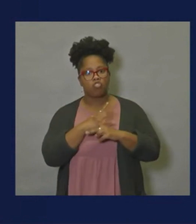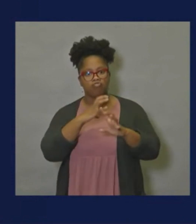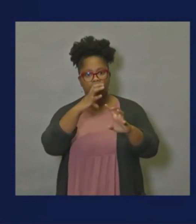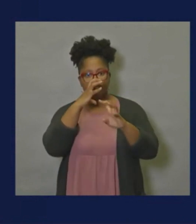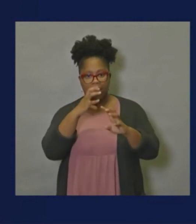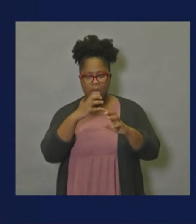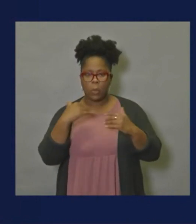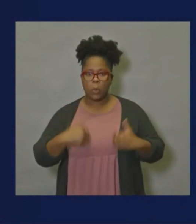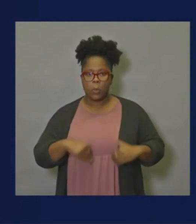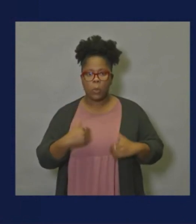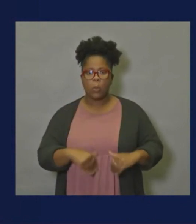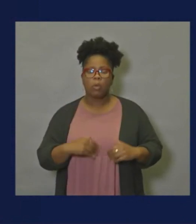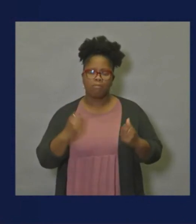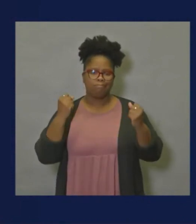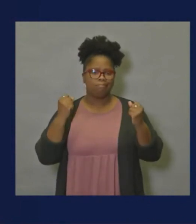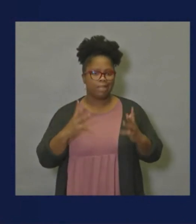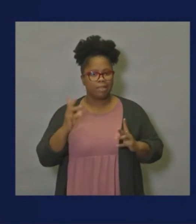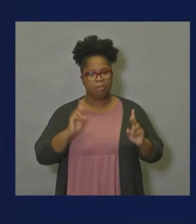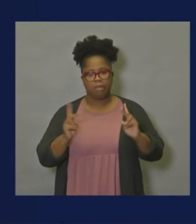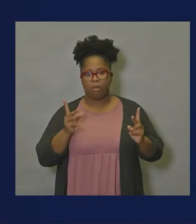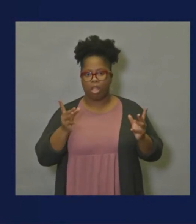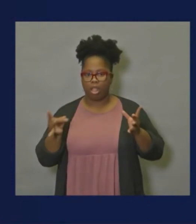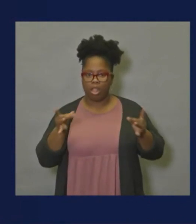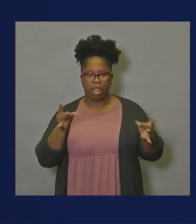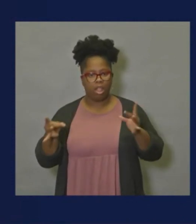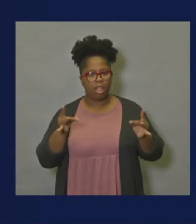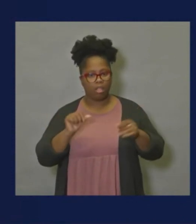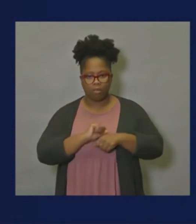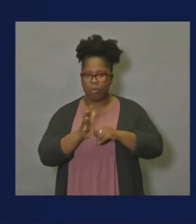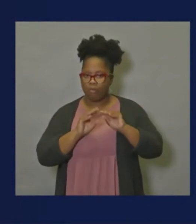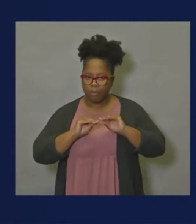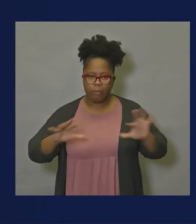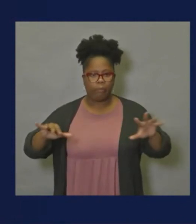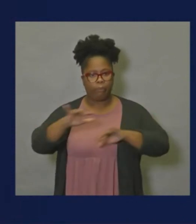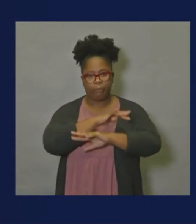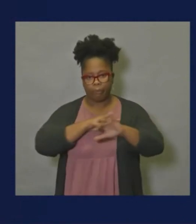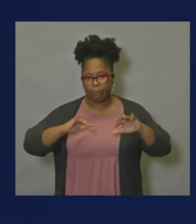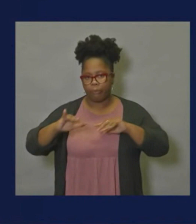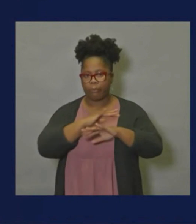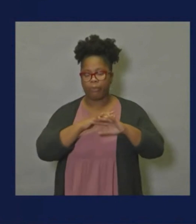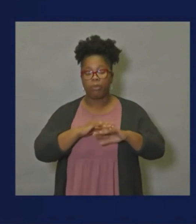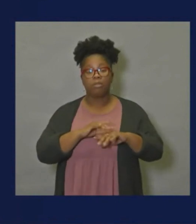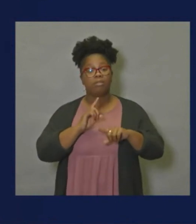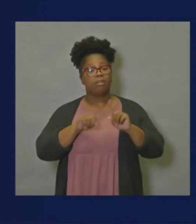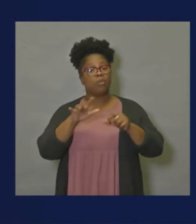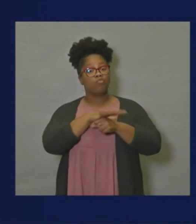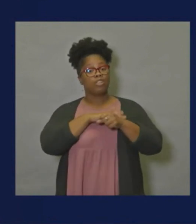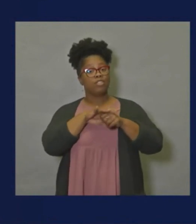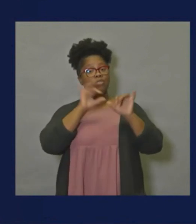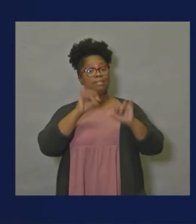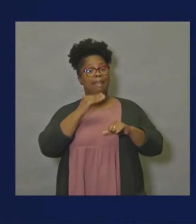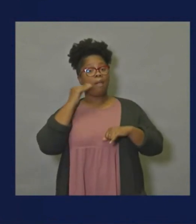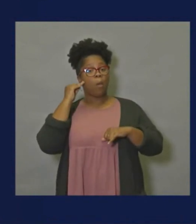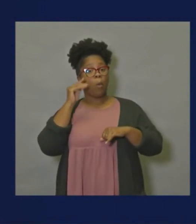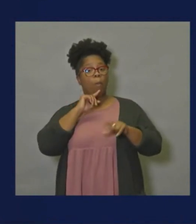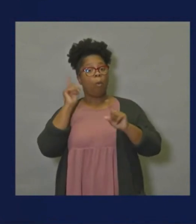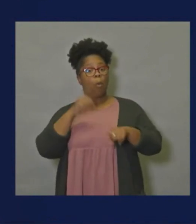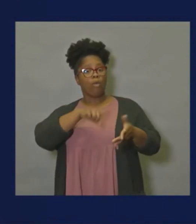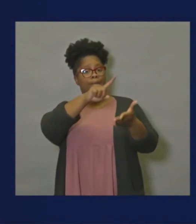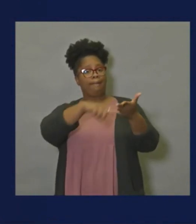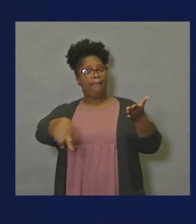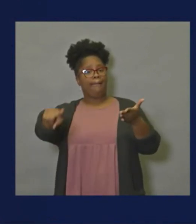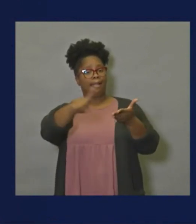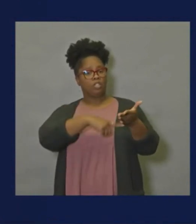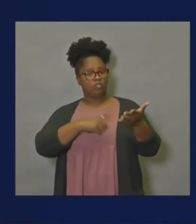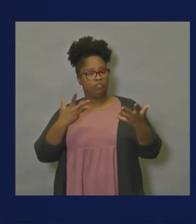gather privately, but outdoor only. Family entertainment centers may reopen for outdoor operations